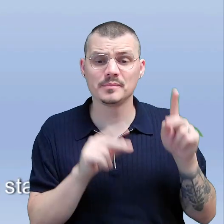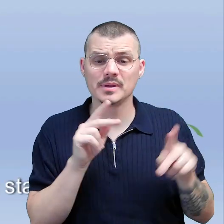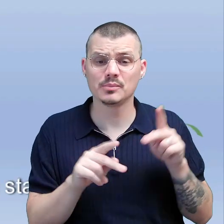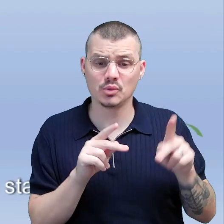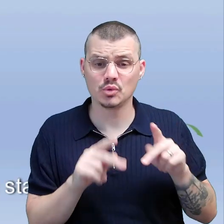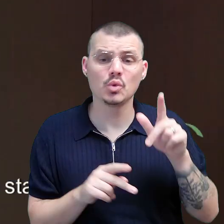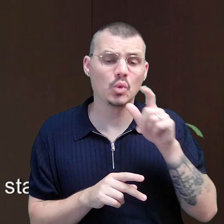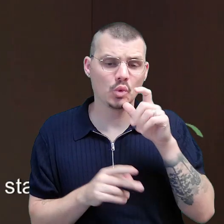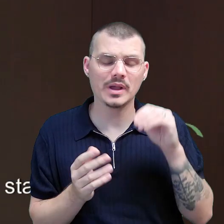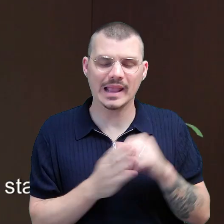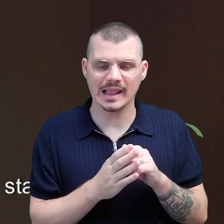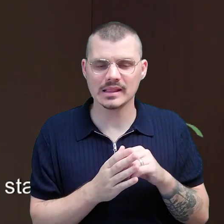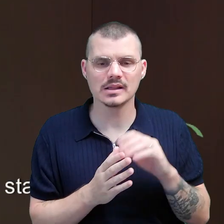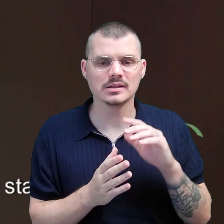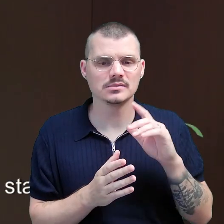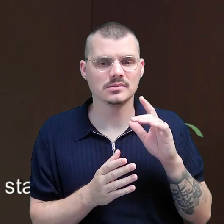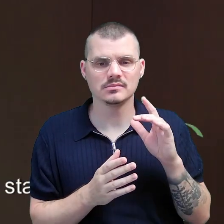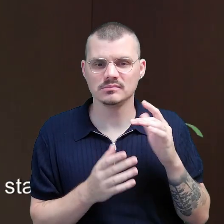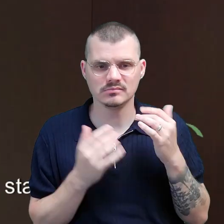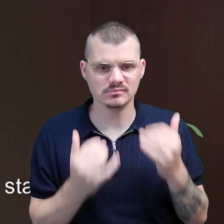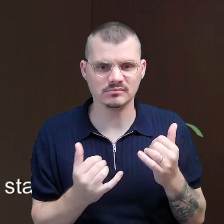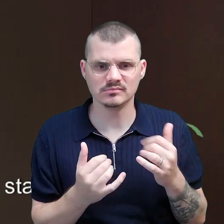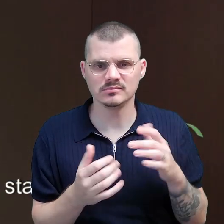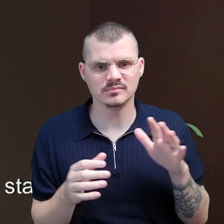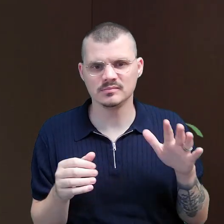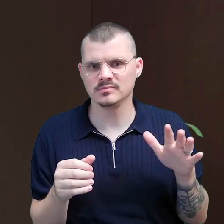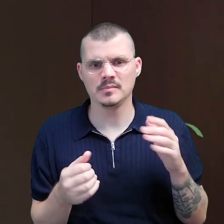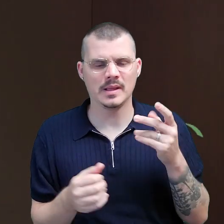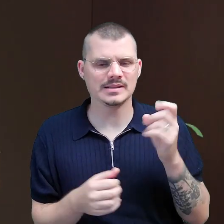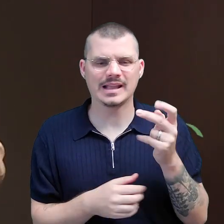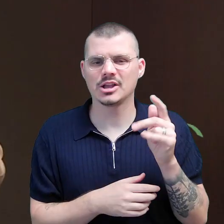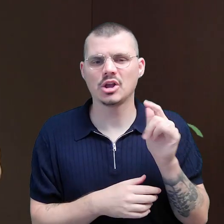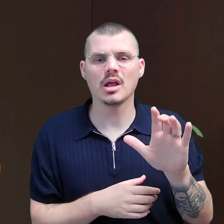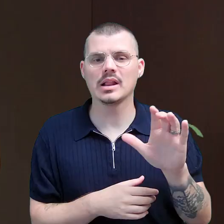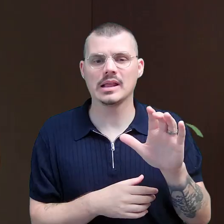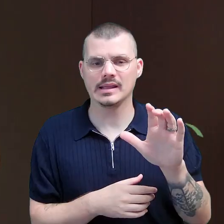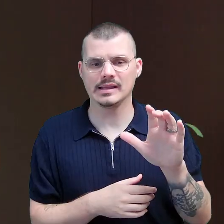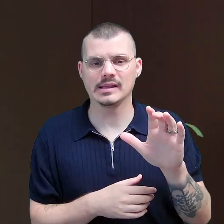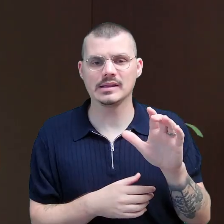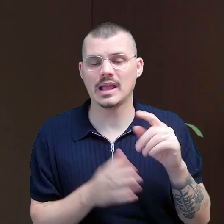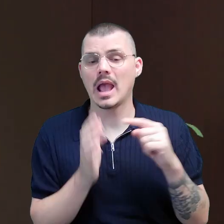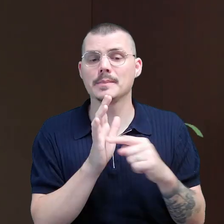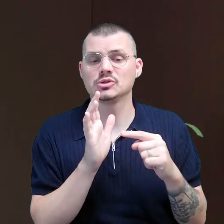observed people that were in the immediate stages of psychotic